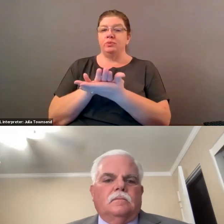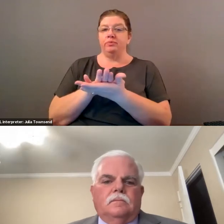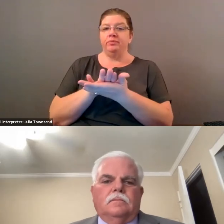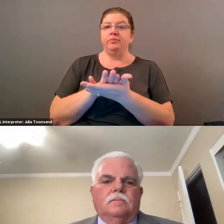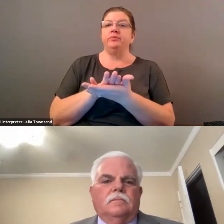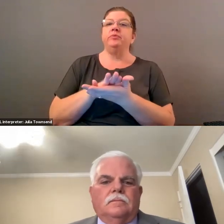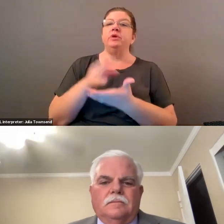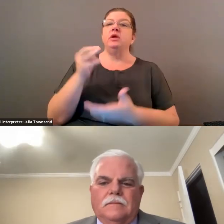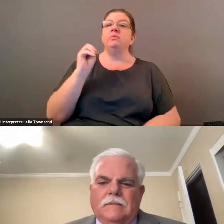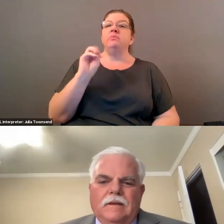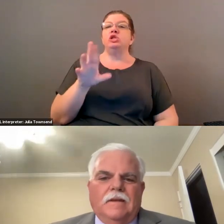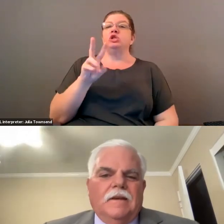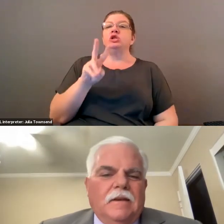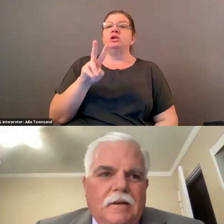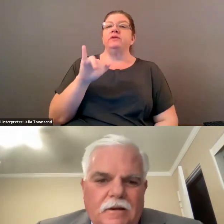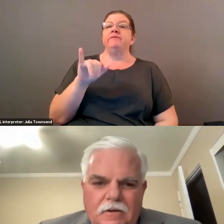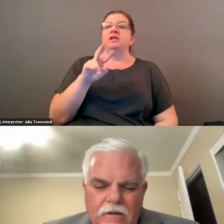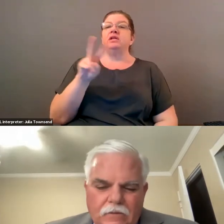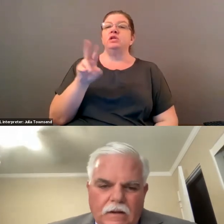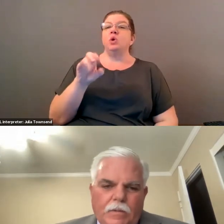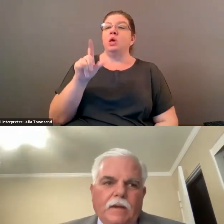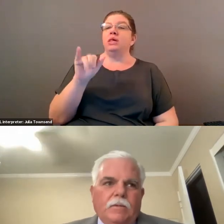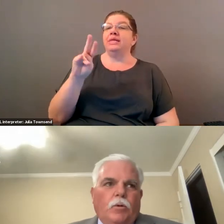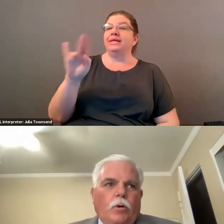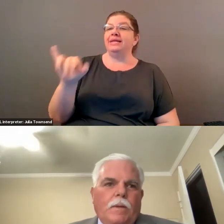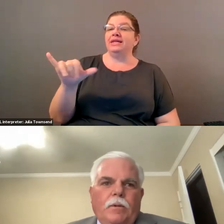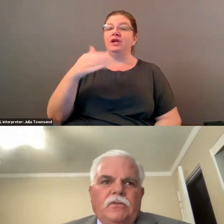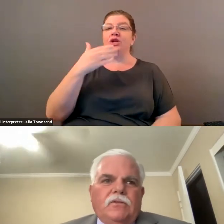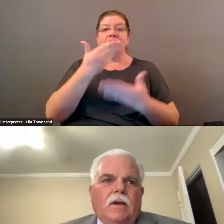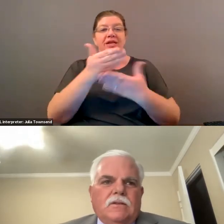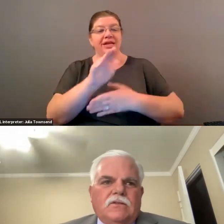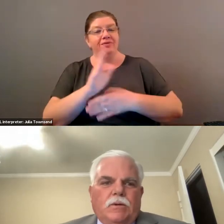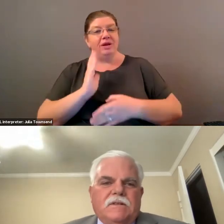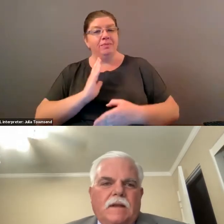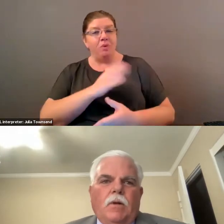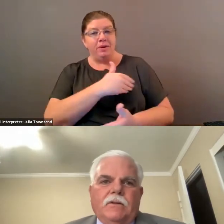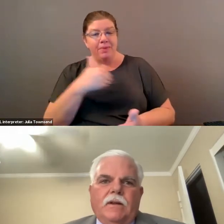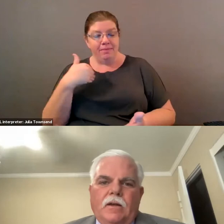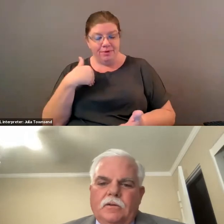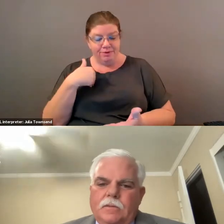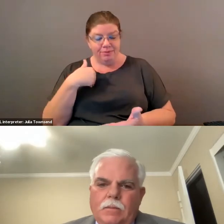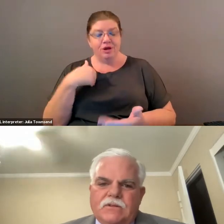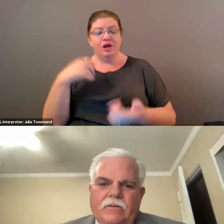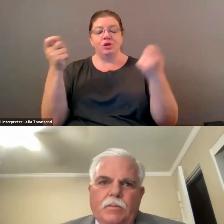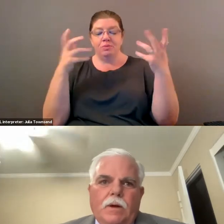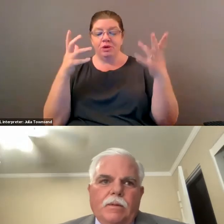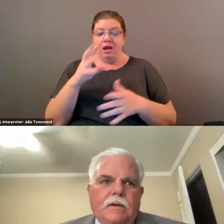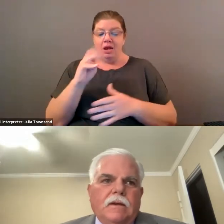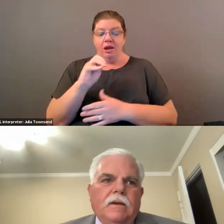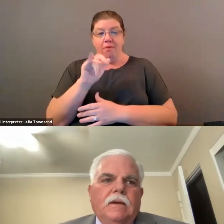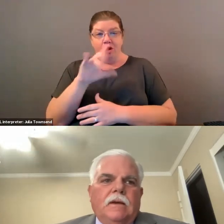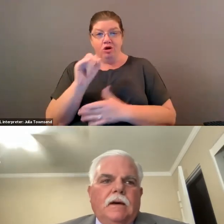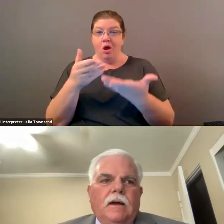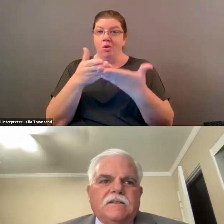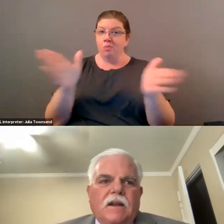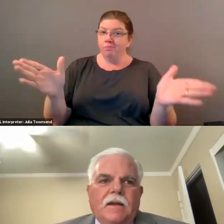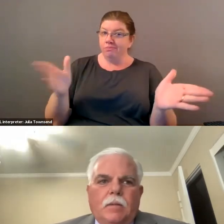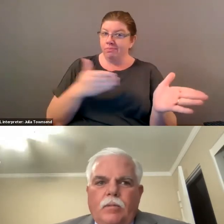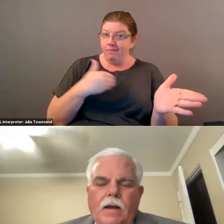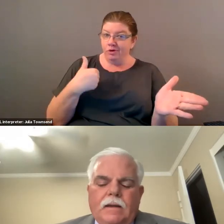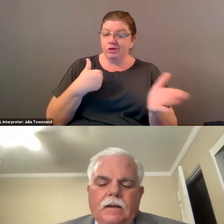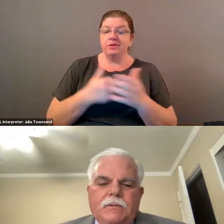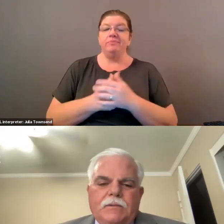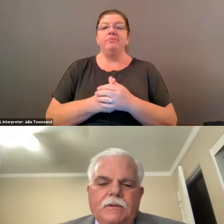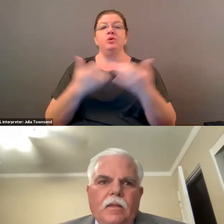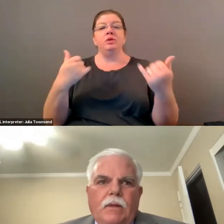Mr. Vizzolini. Good evening, again, board members, Superintendent Maldonado, and members of the public. Tonight,